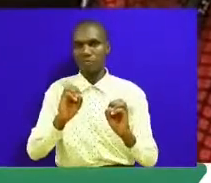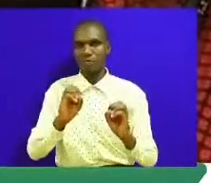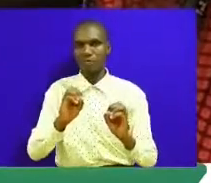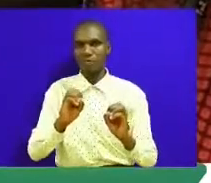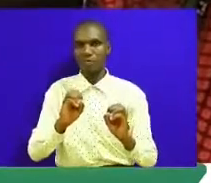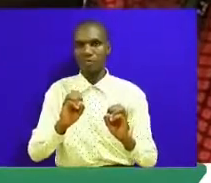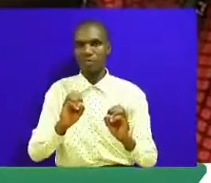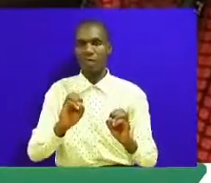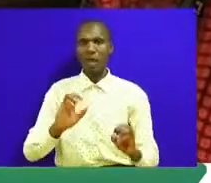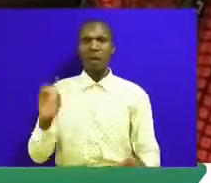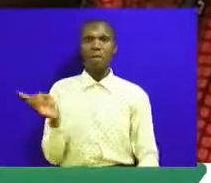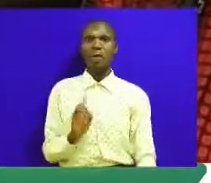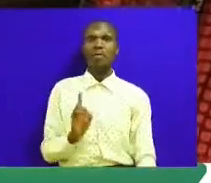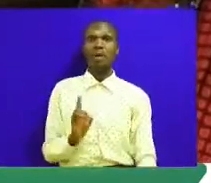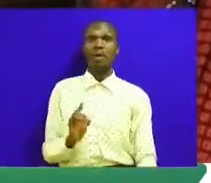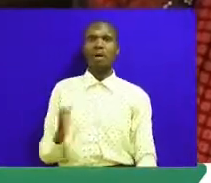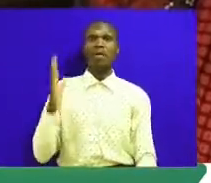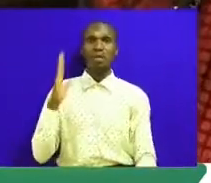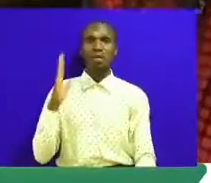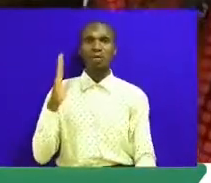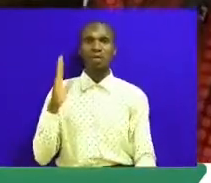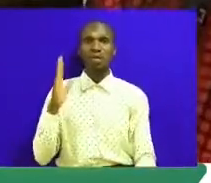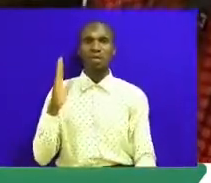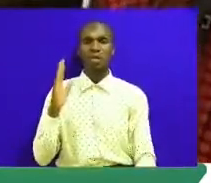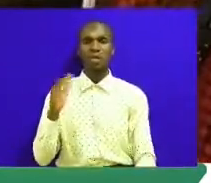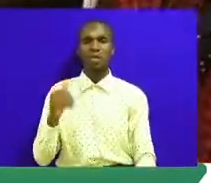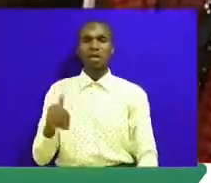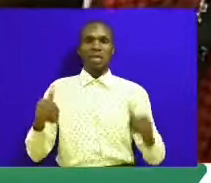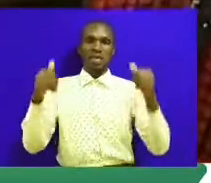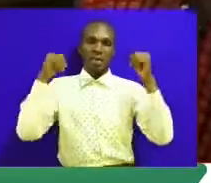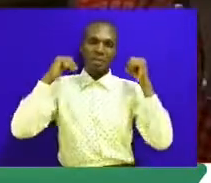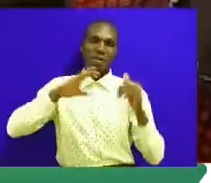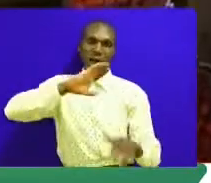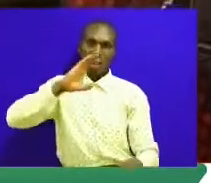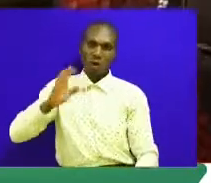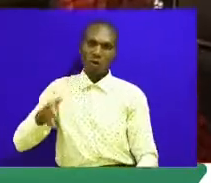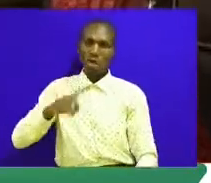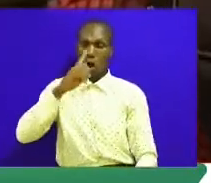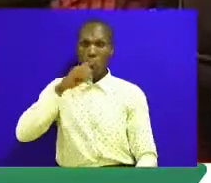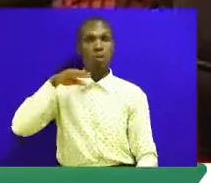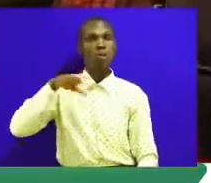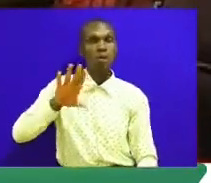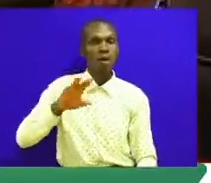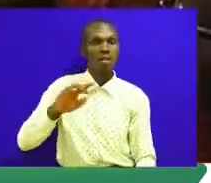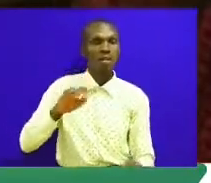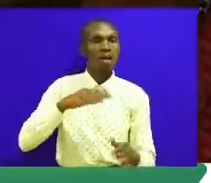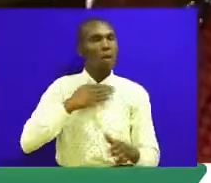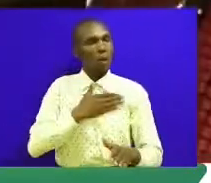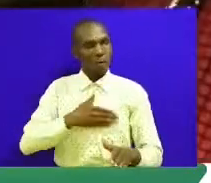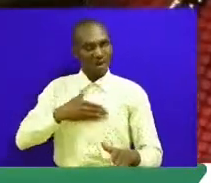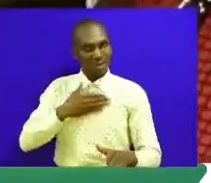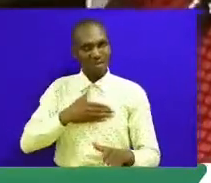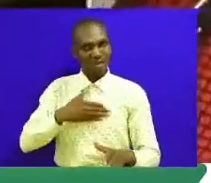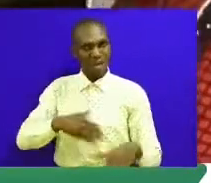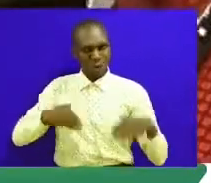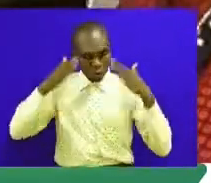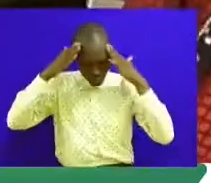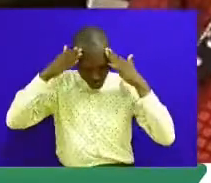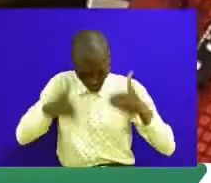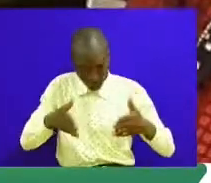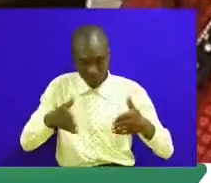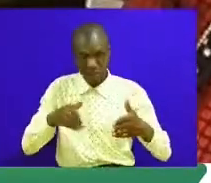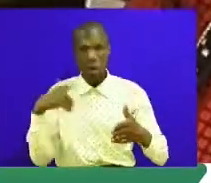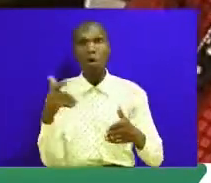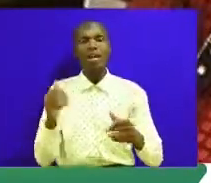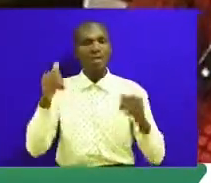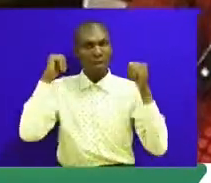You come from Nyamira County. You take a donor to go Sabagaki CSO Minto. Just concentrate as a mangana Nyamira County as a